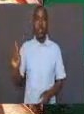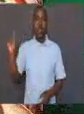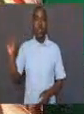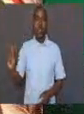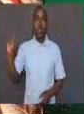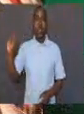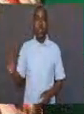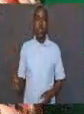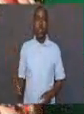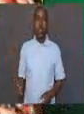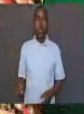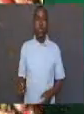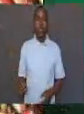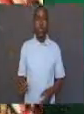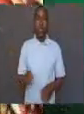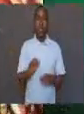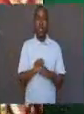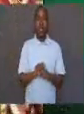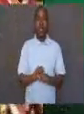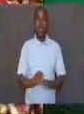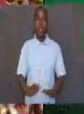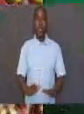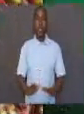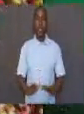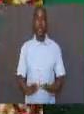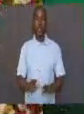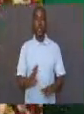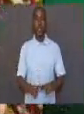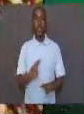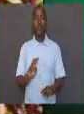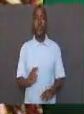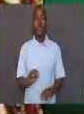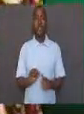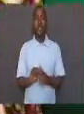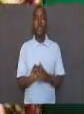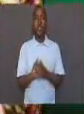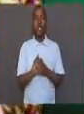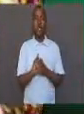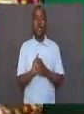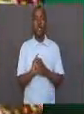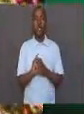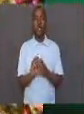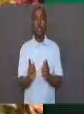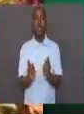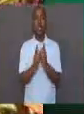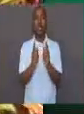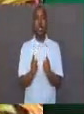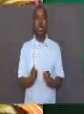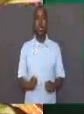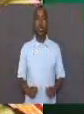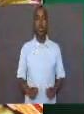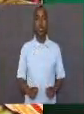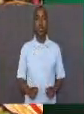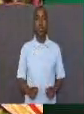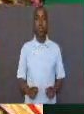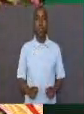suds floated downstream, the snails that came in contact with the